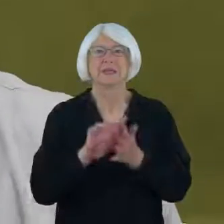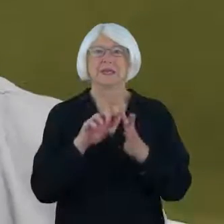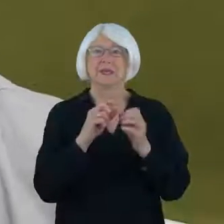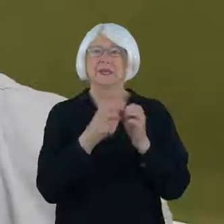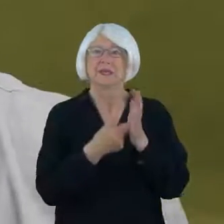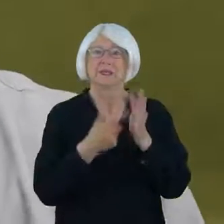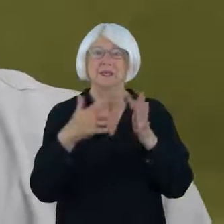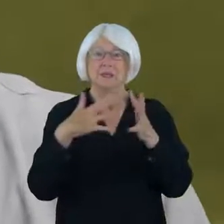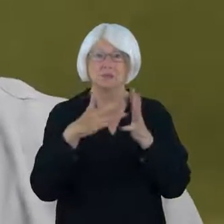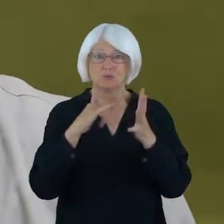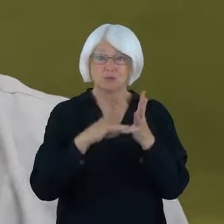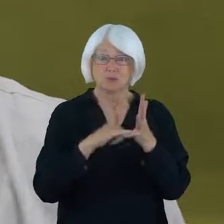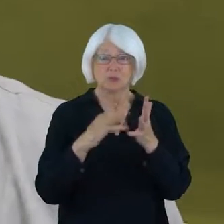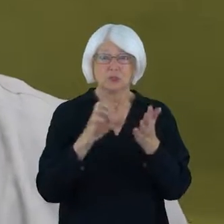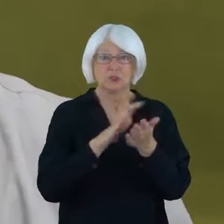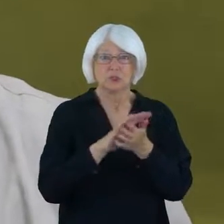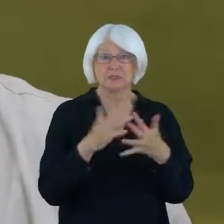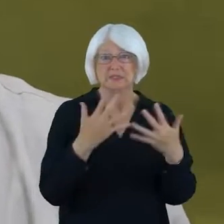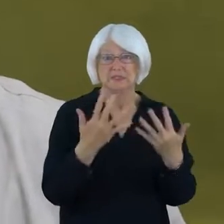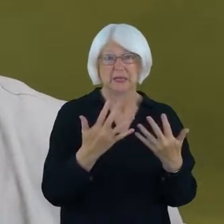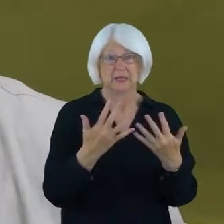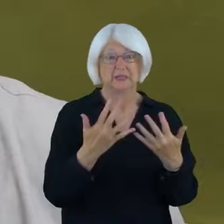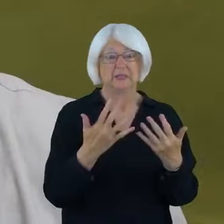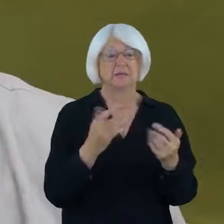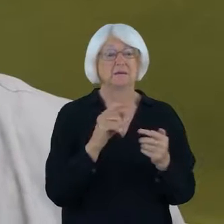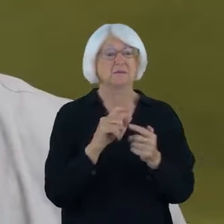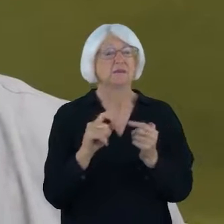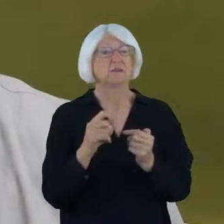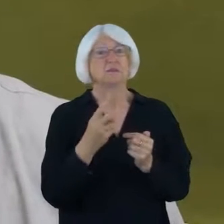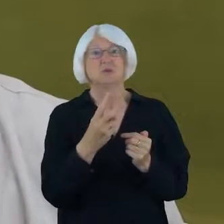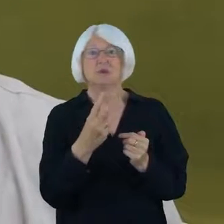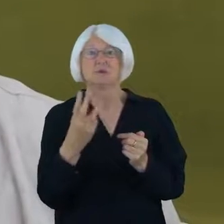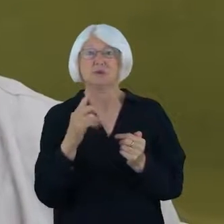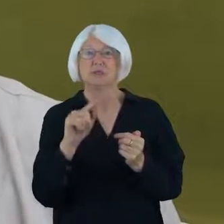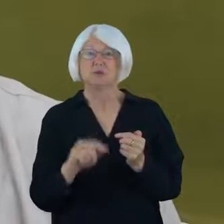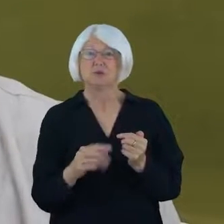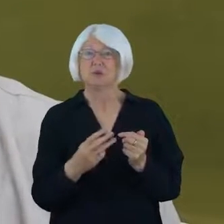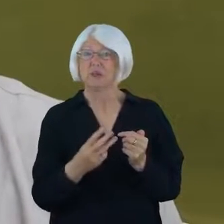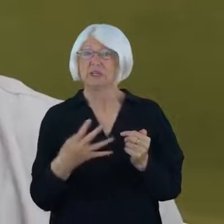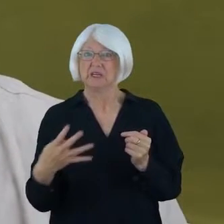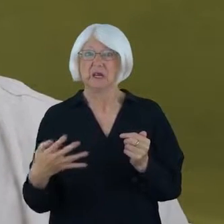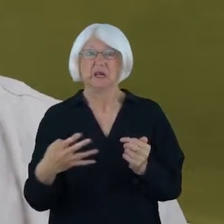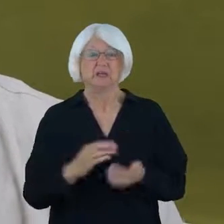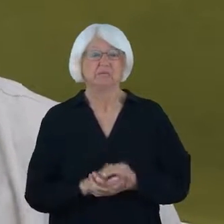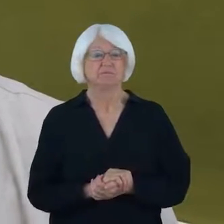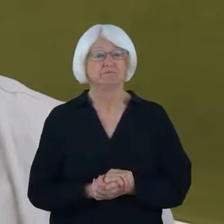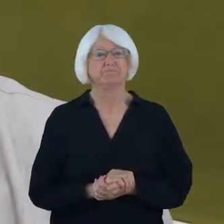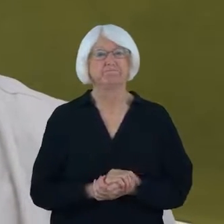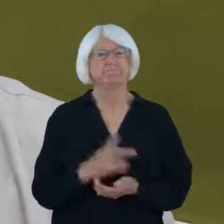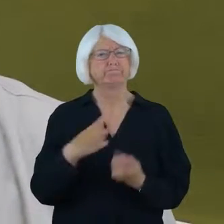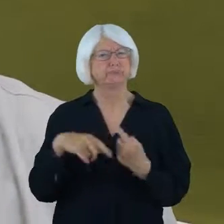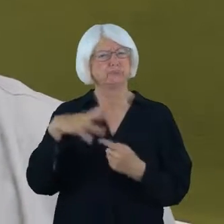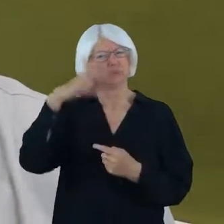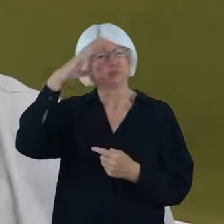Hebrews chapter 10, verse 23 to 25 and 32 to 39. Let us hold fast